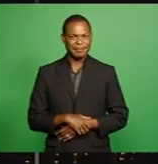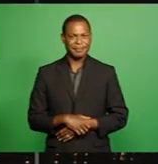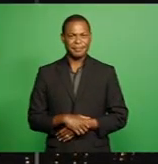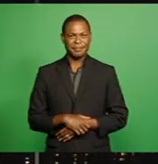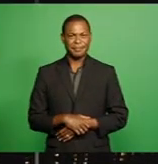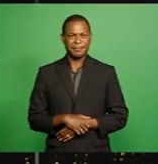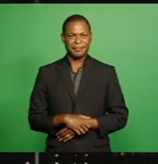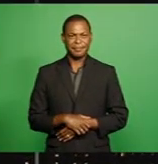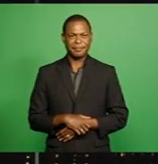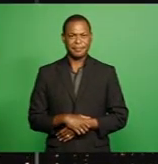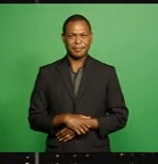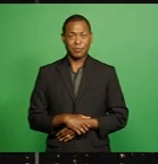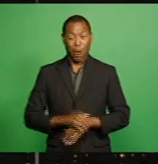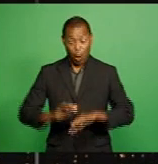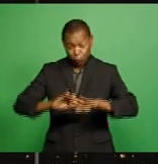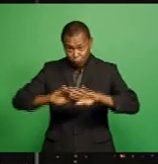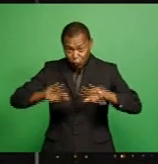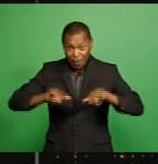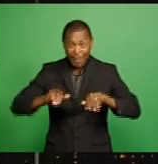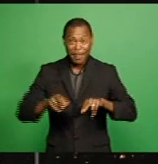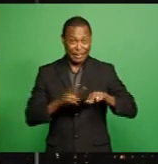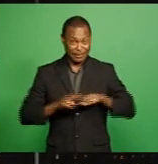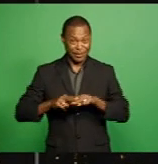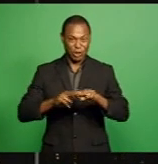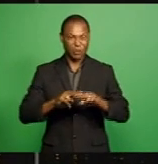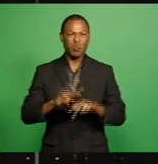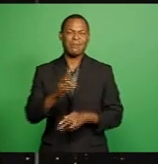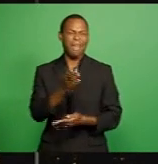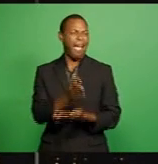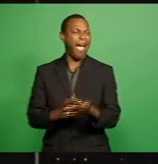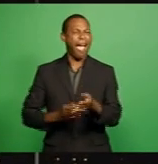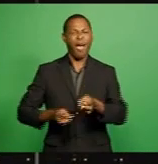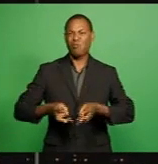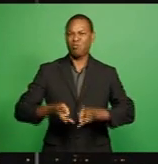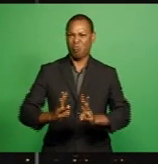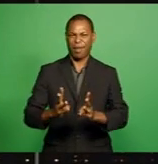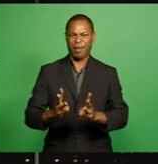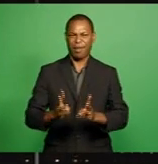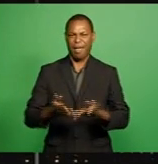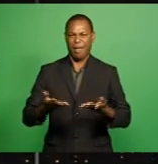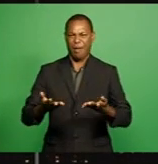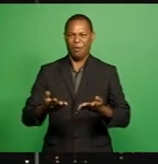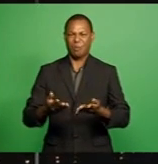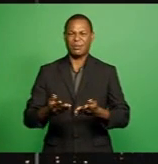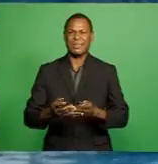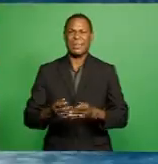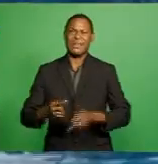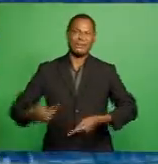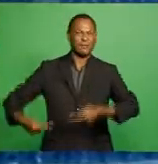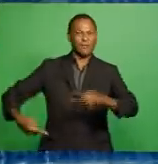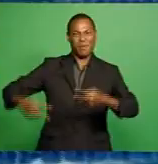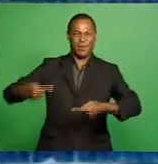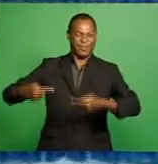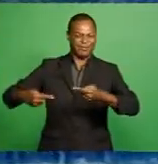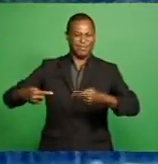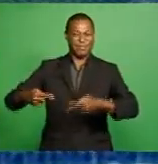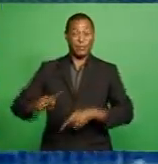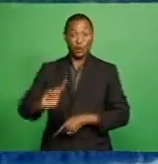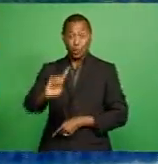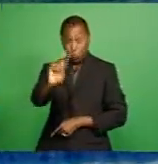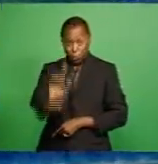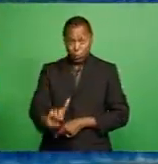Swimming Fiji is halfway through the season in its long course Grand Prix. Today they had the second long